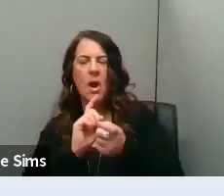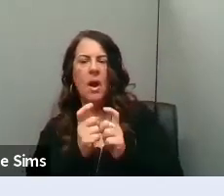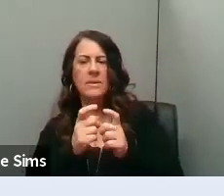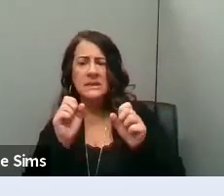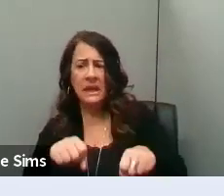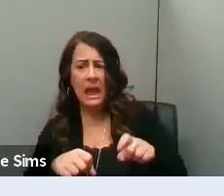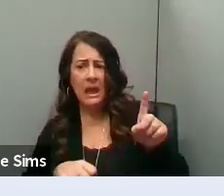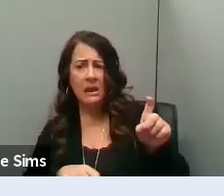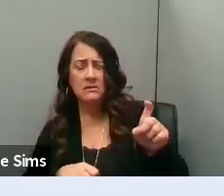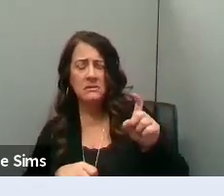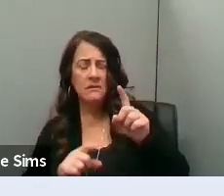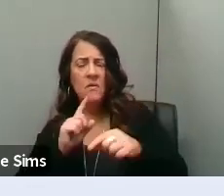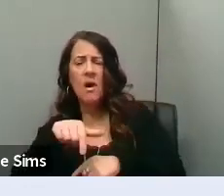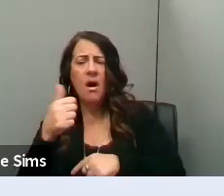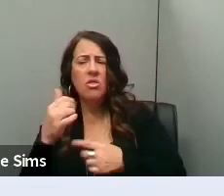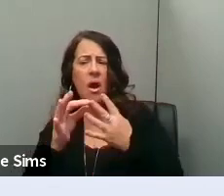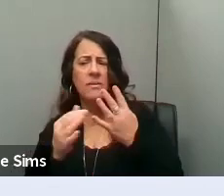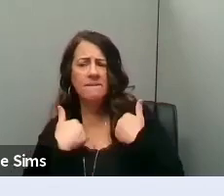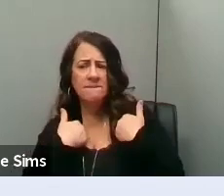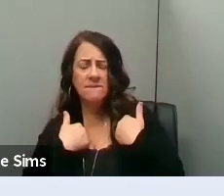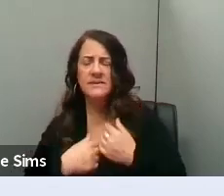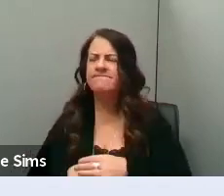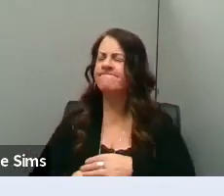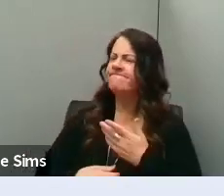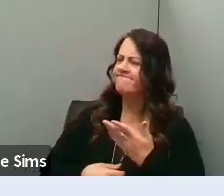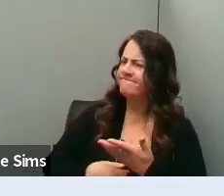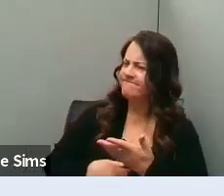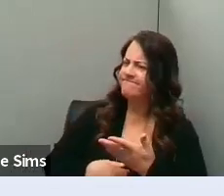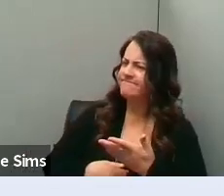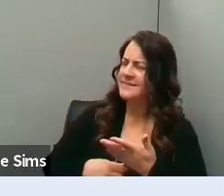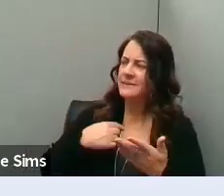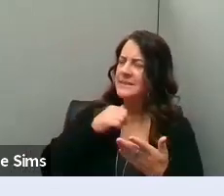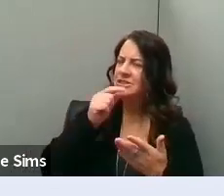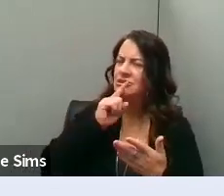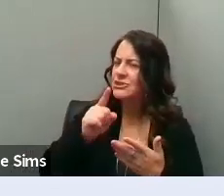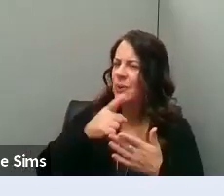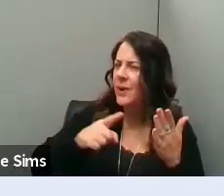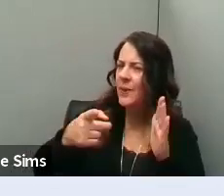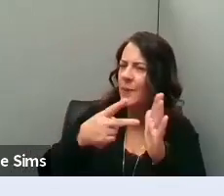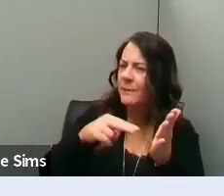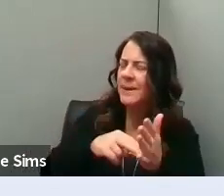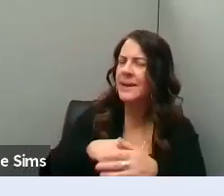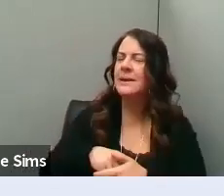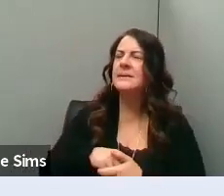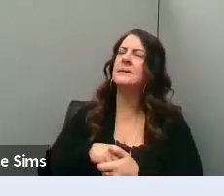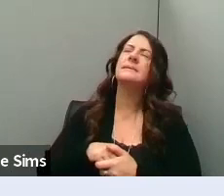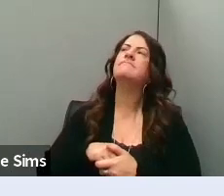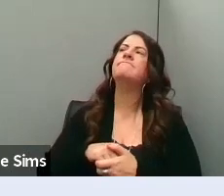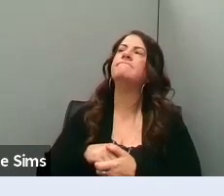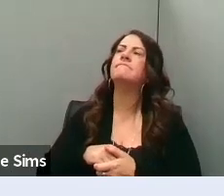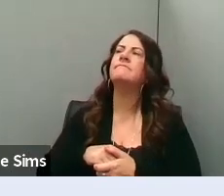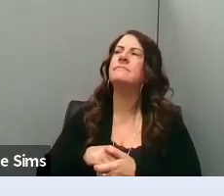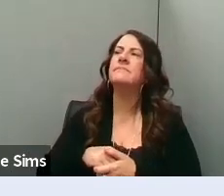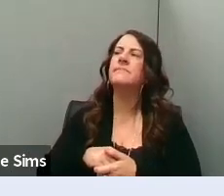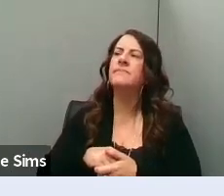Pam, do you want to take that one? I'm not sure exactly what that's getting at, but I will say that